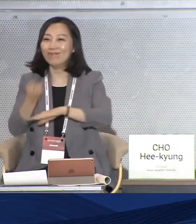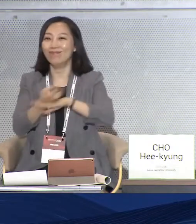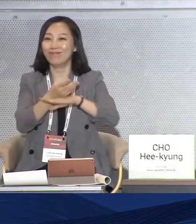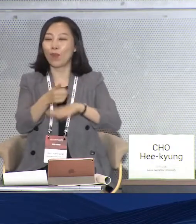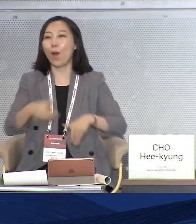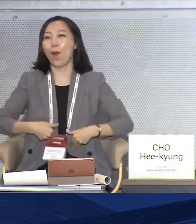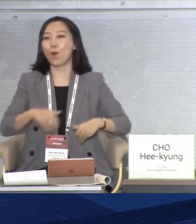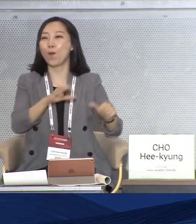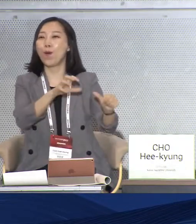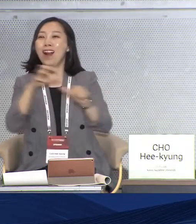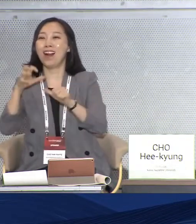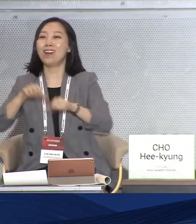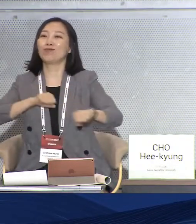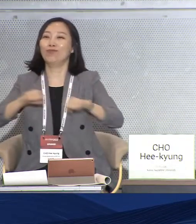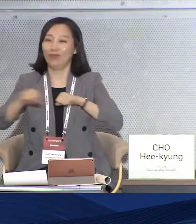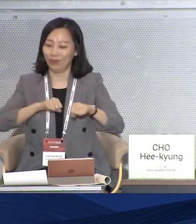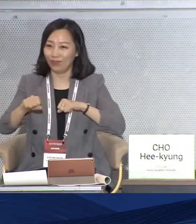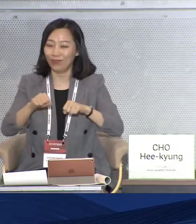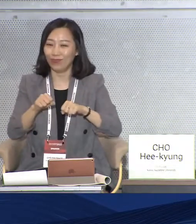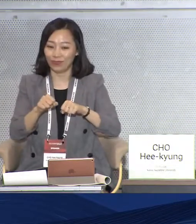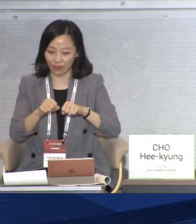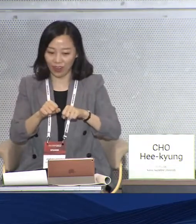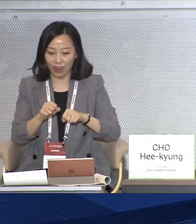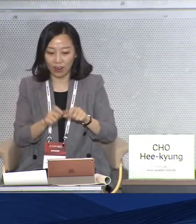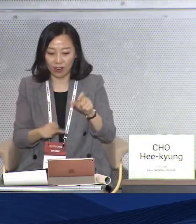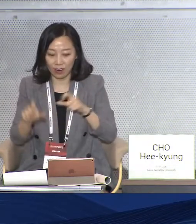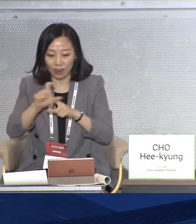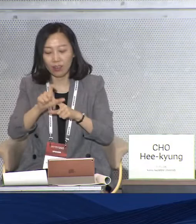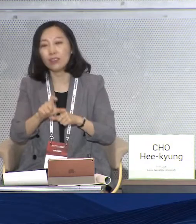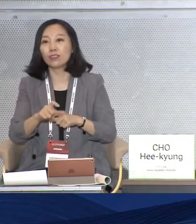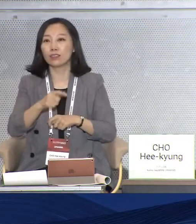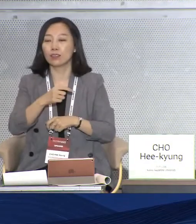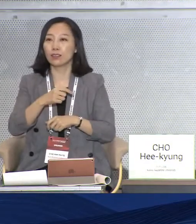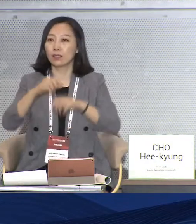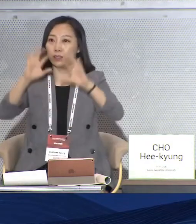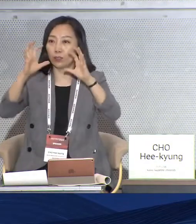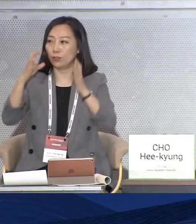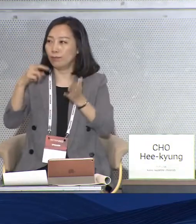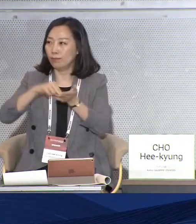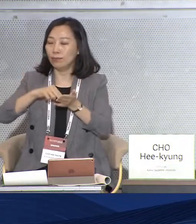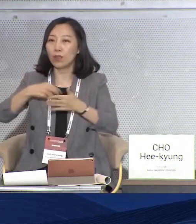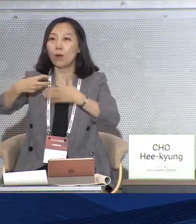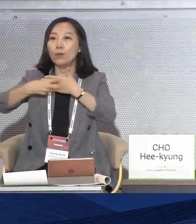interpreter face to face. We use now IT technologies to do orders and other